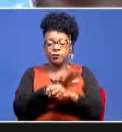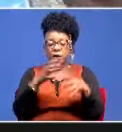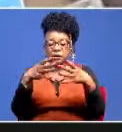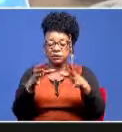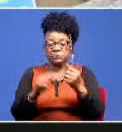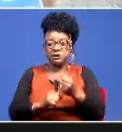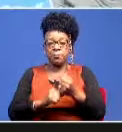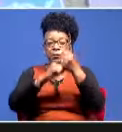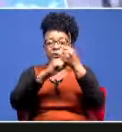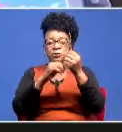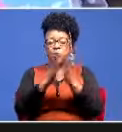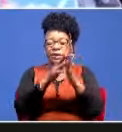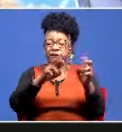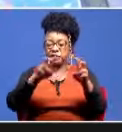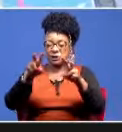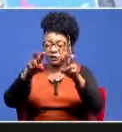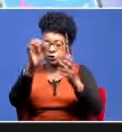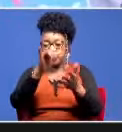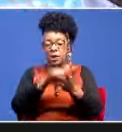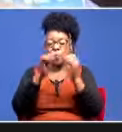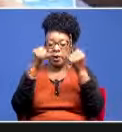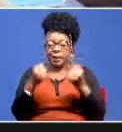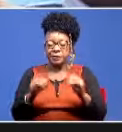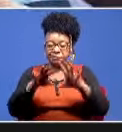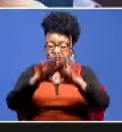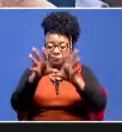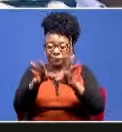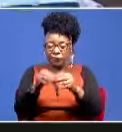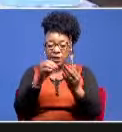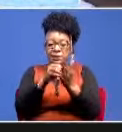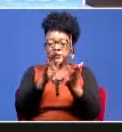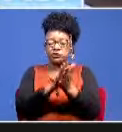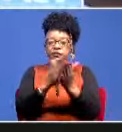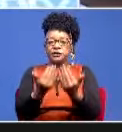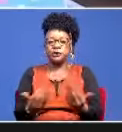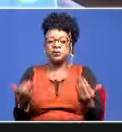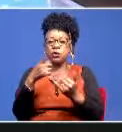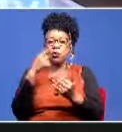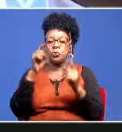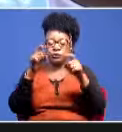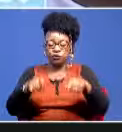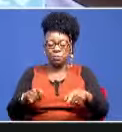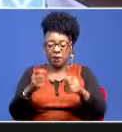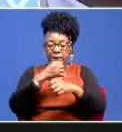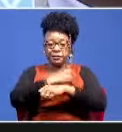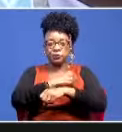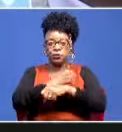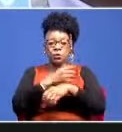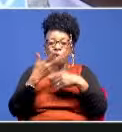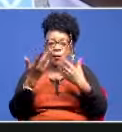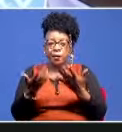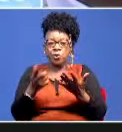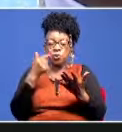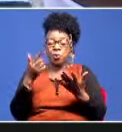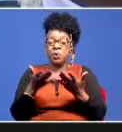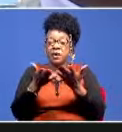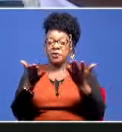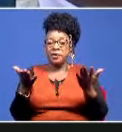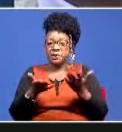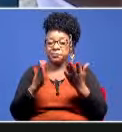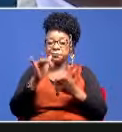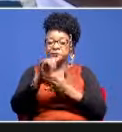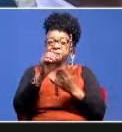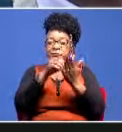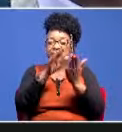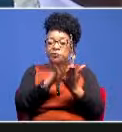with tracing so that we reconcile the data of the children who are meant to be in this school or who are in this school. And that data will